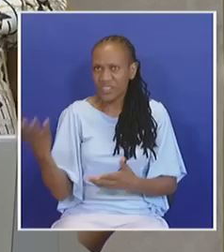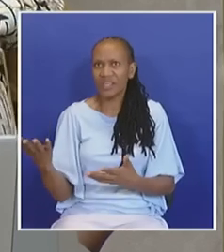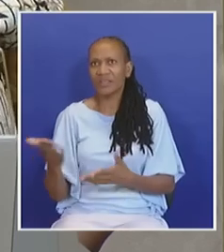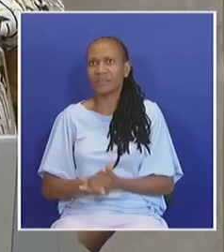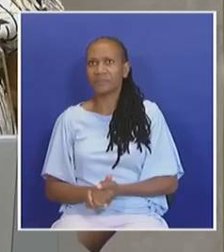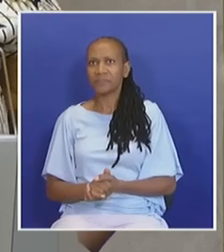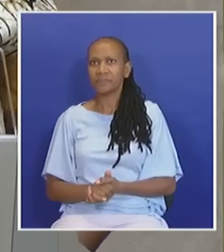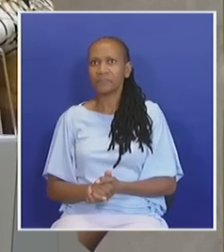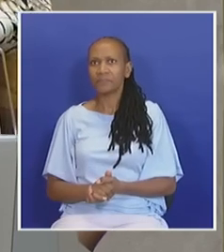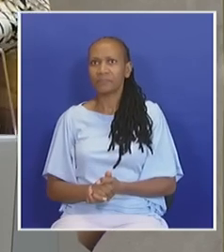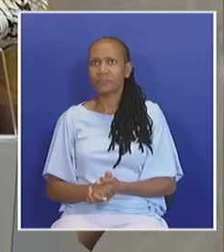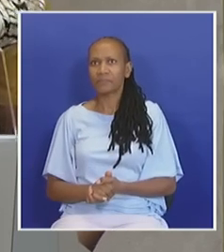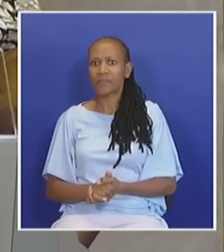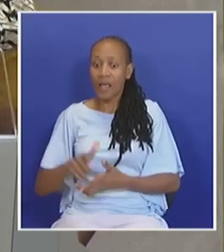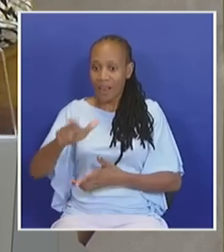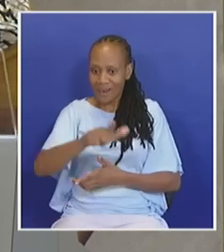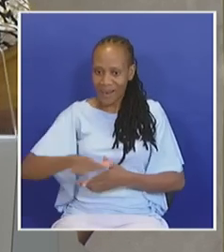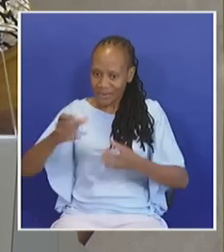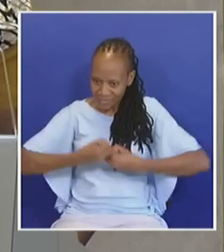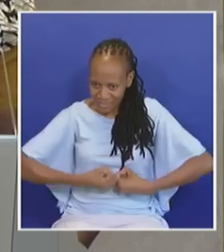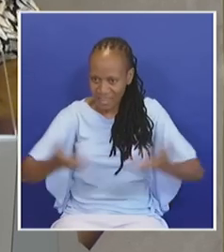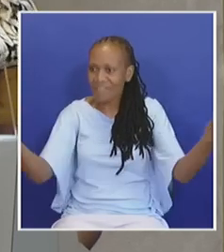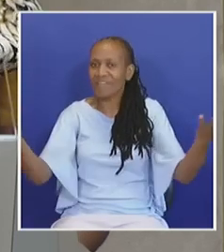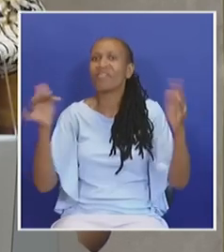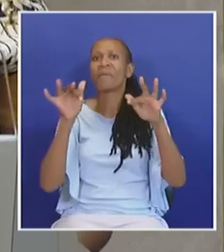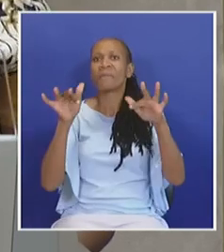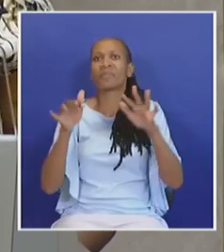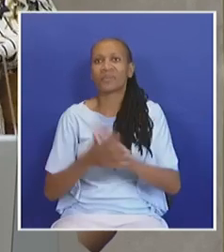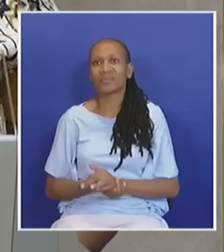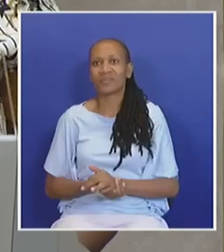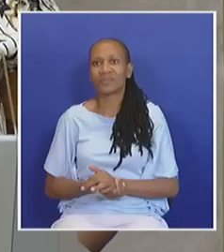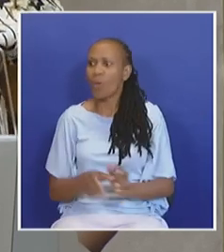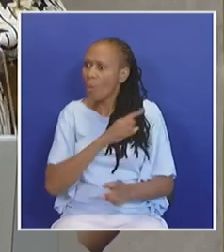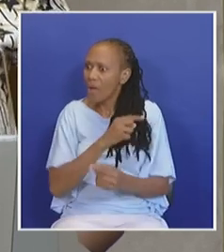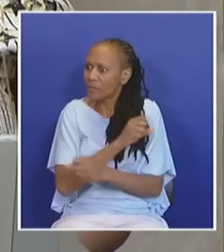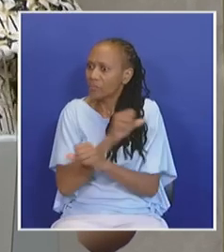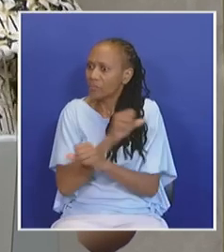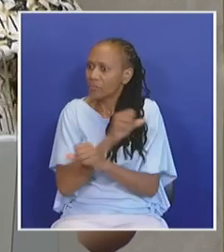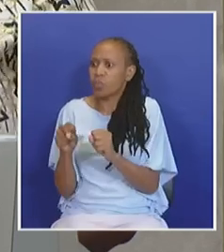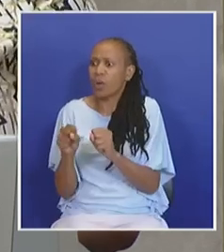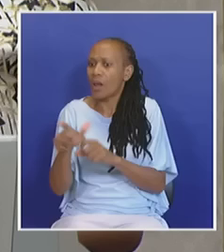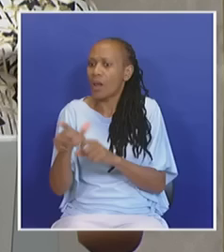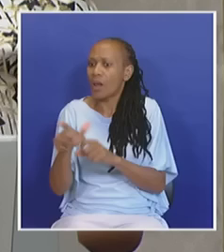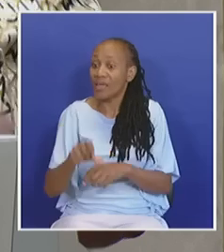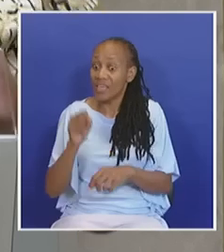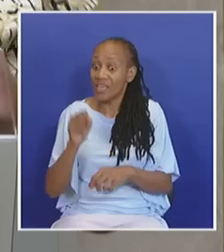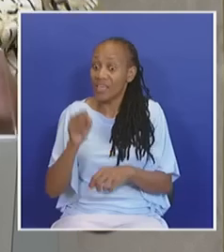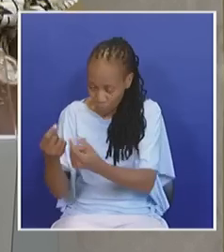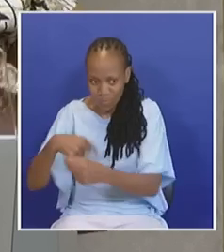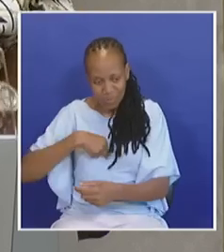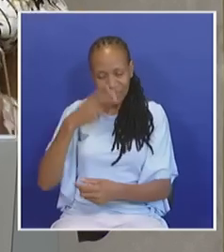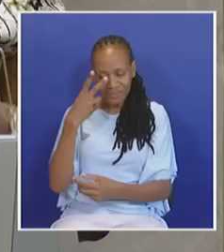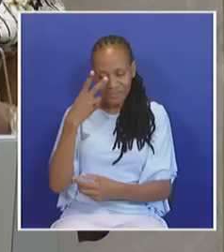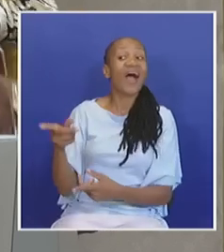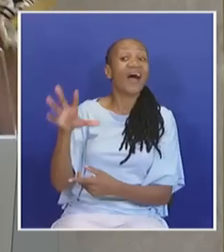to the people which was taken from them? Why don't you do that? then we will see that you are serious. No